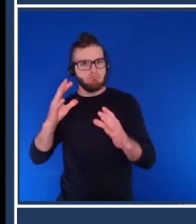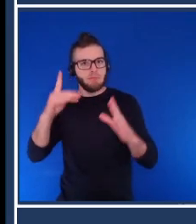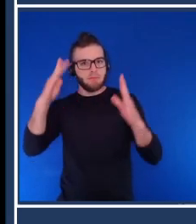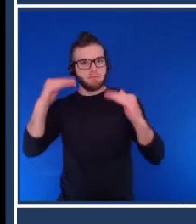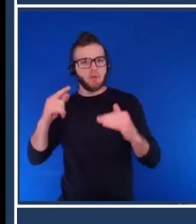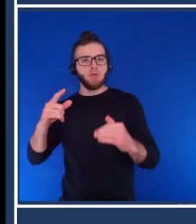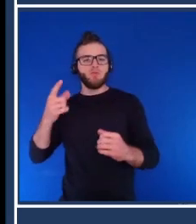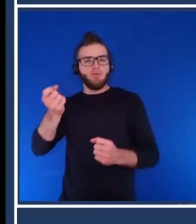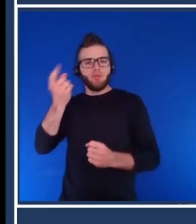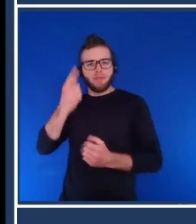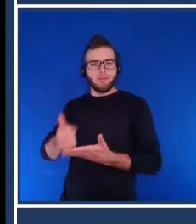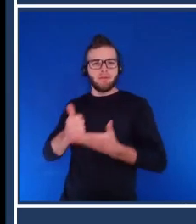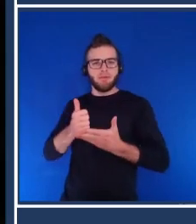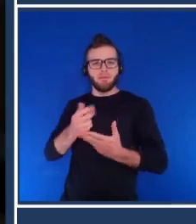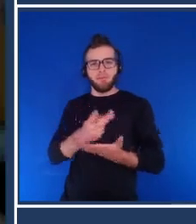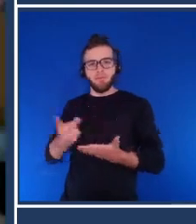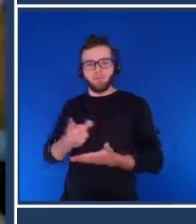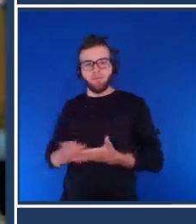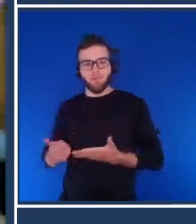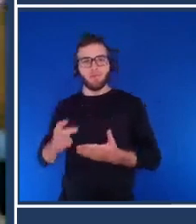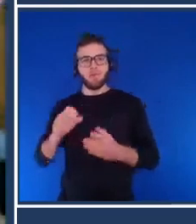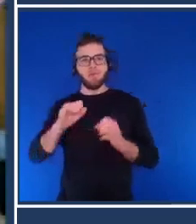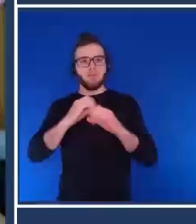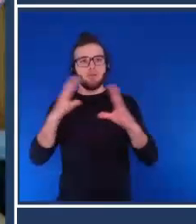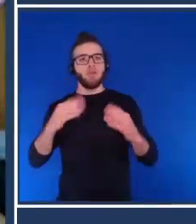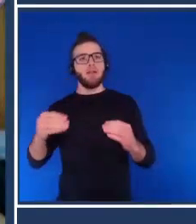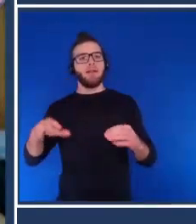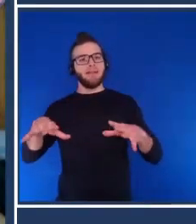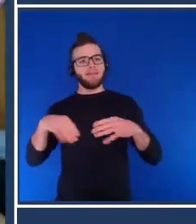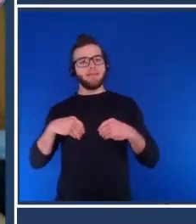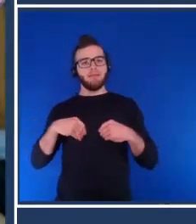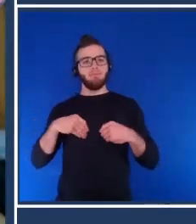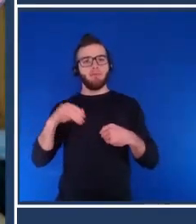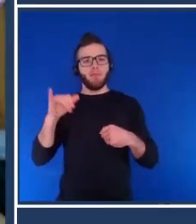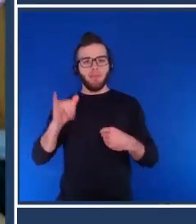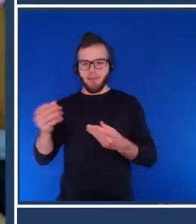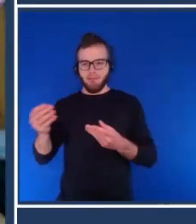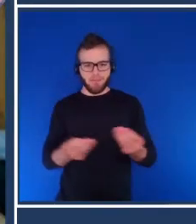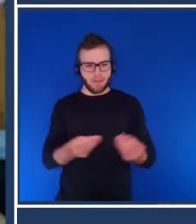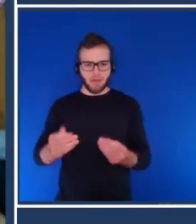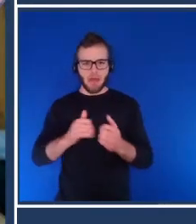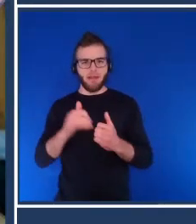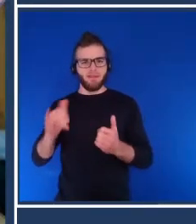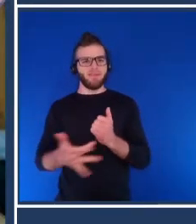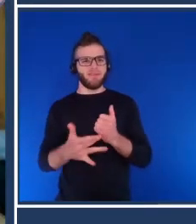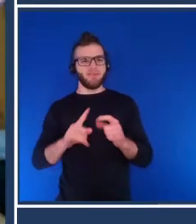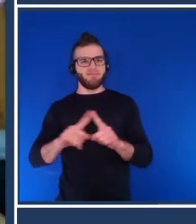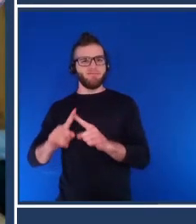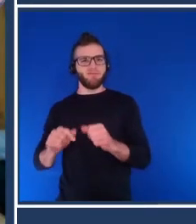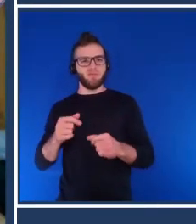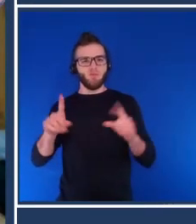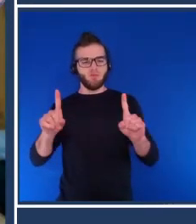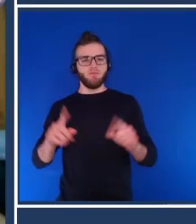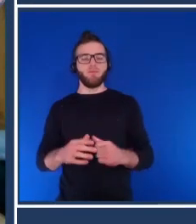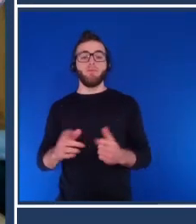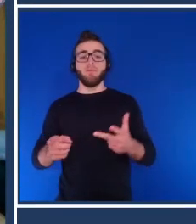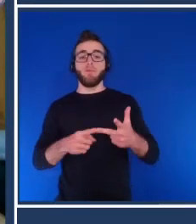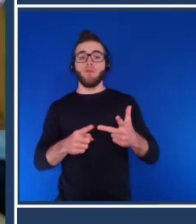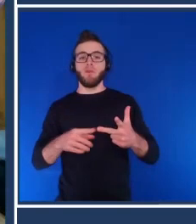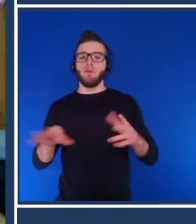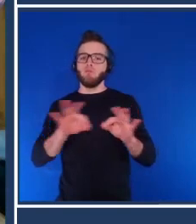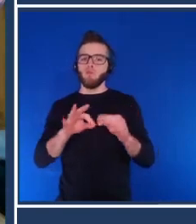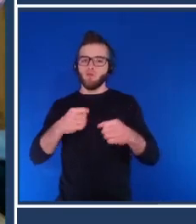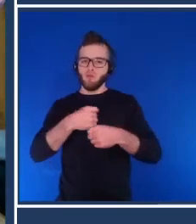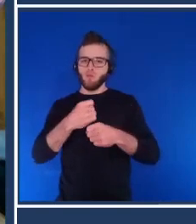which existing bias mitigation techniques work. Third, it's important to create benchmark datasets to support replication